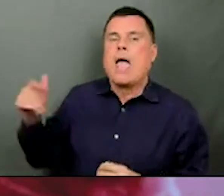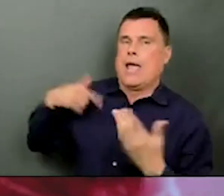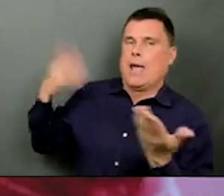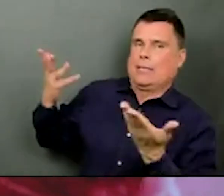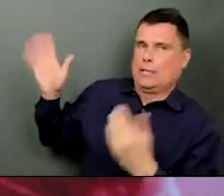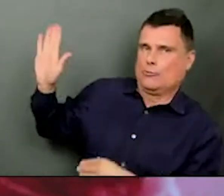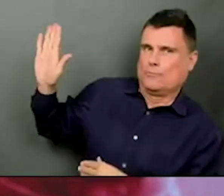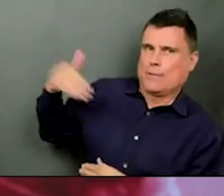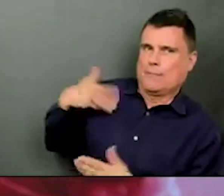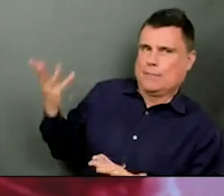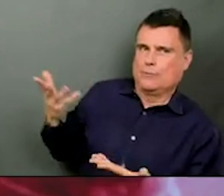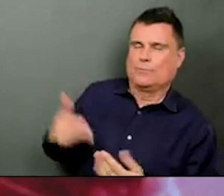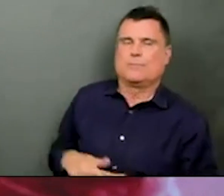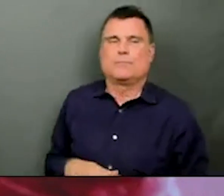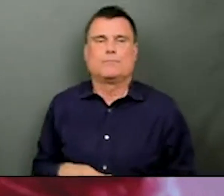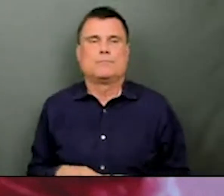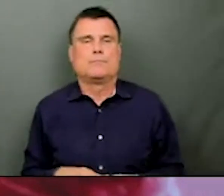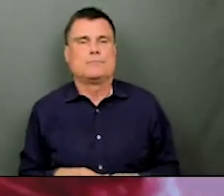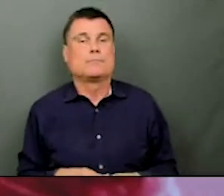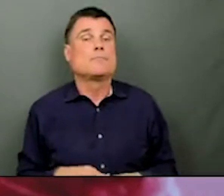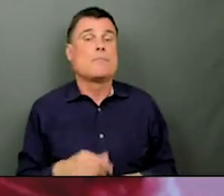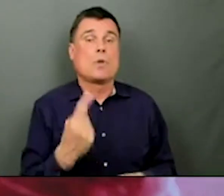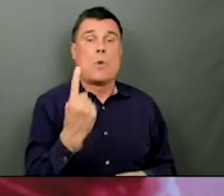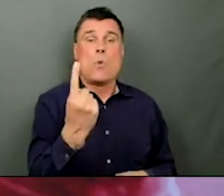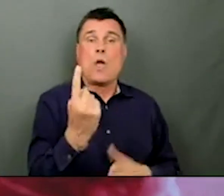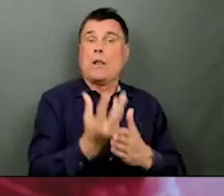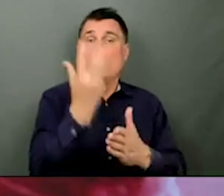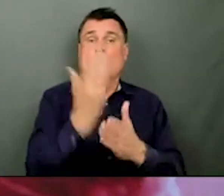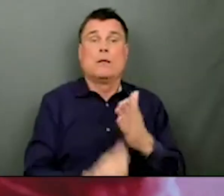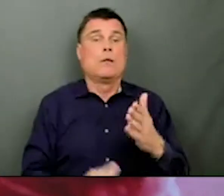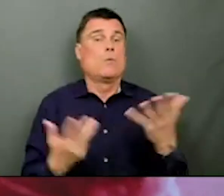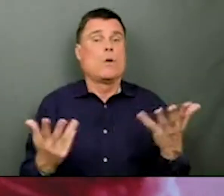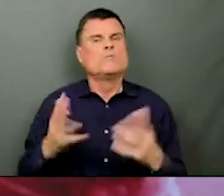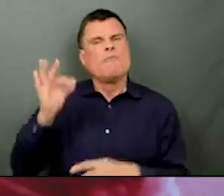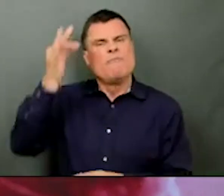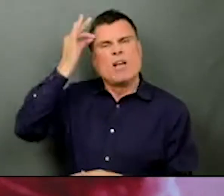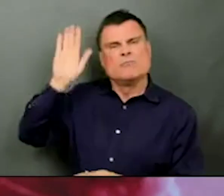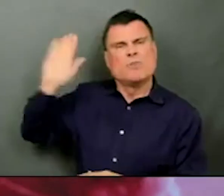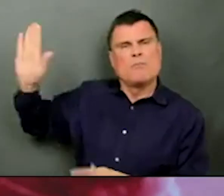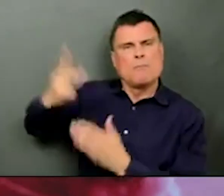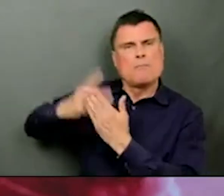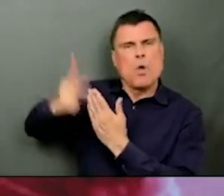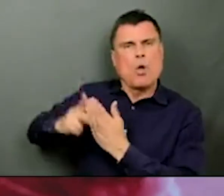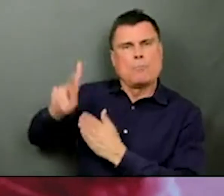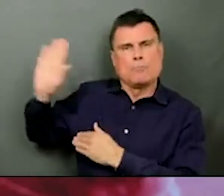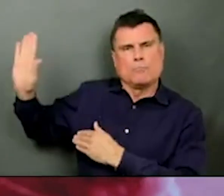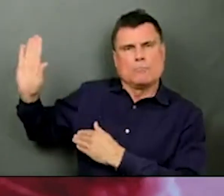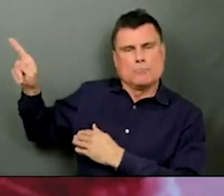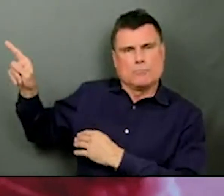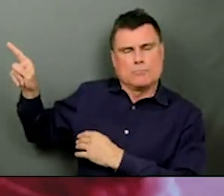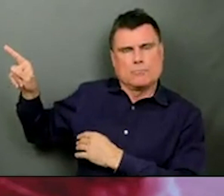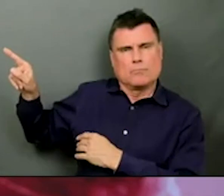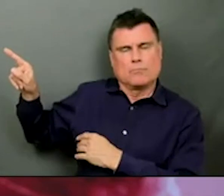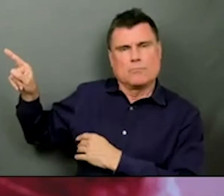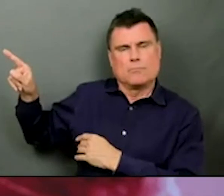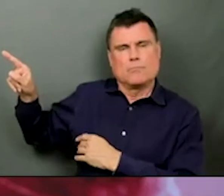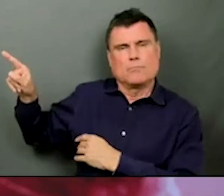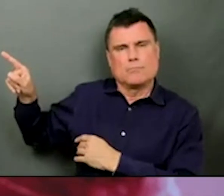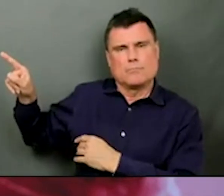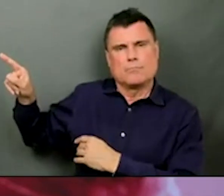I am. One of the big gaps here from the federal program is how